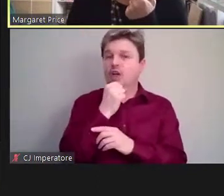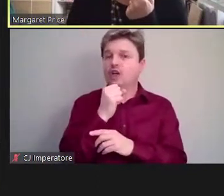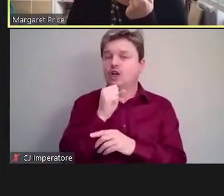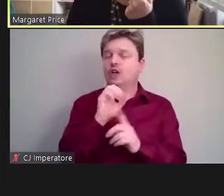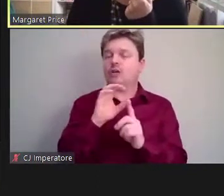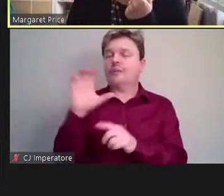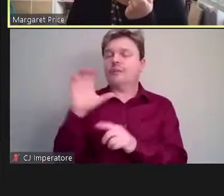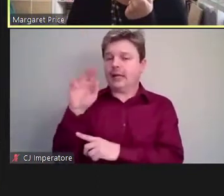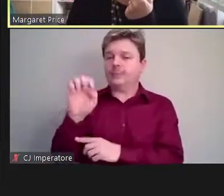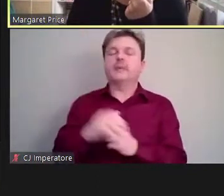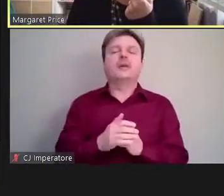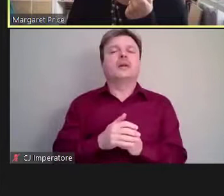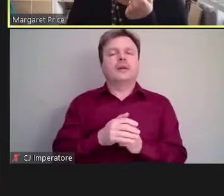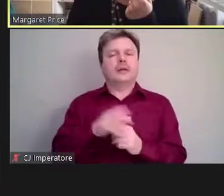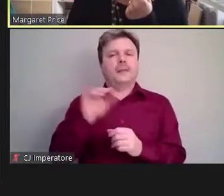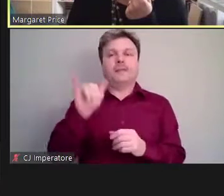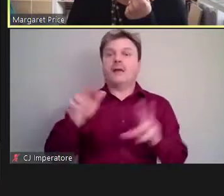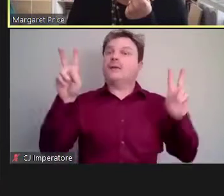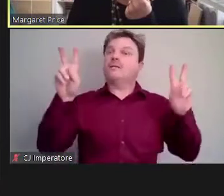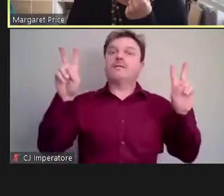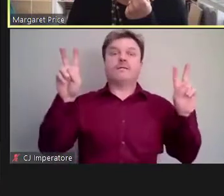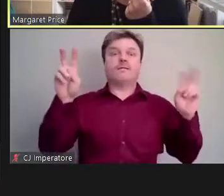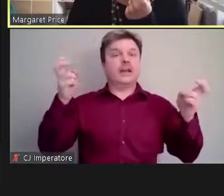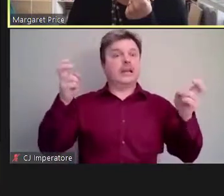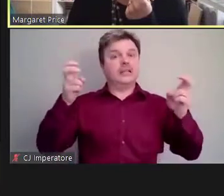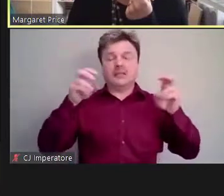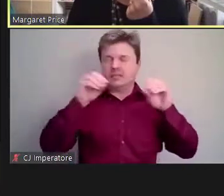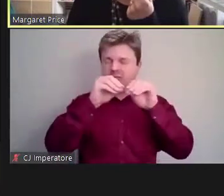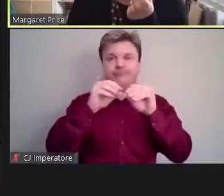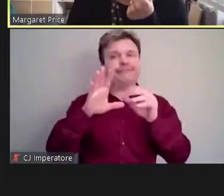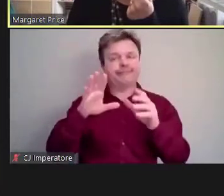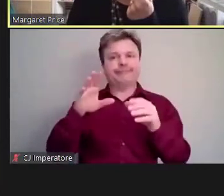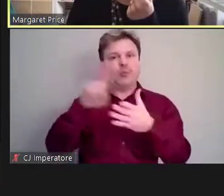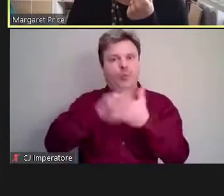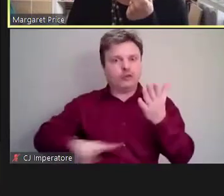that is sweeping the nation of higher education.